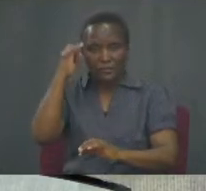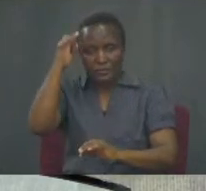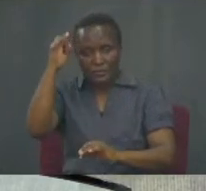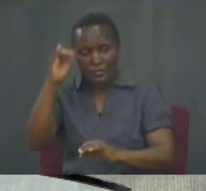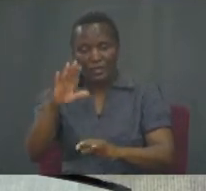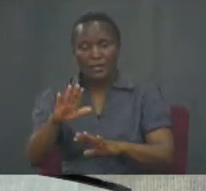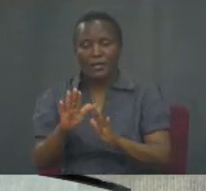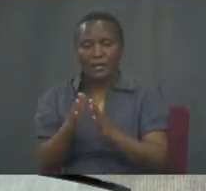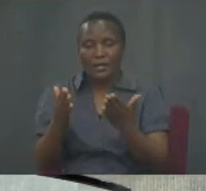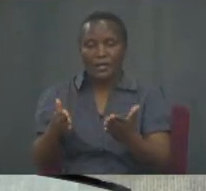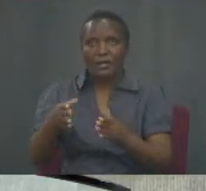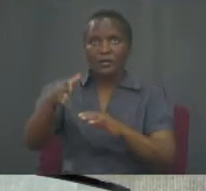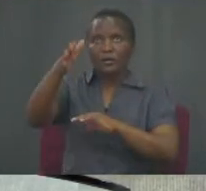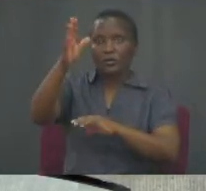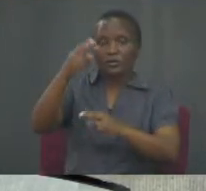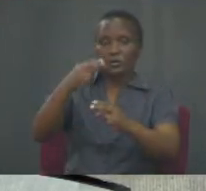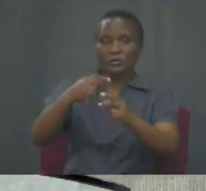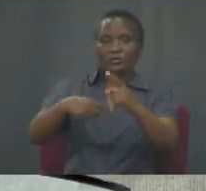God overcame.